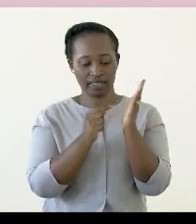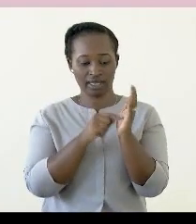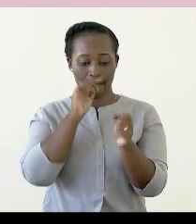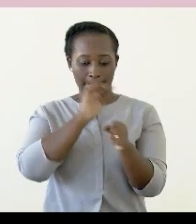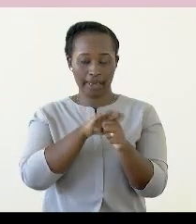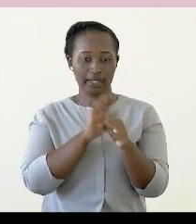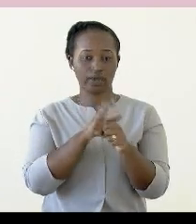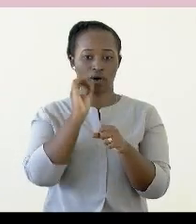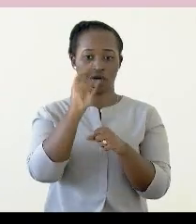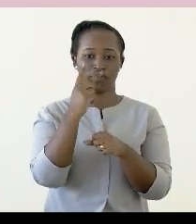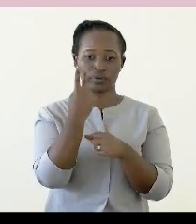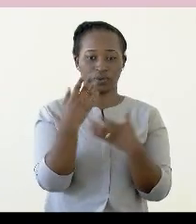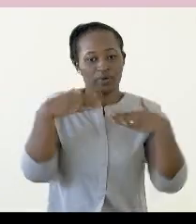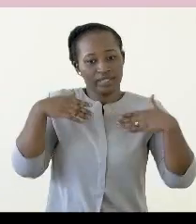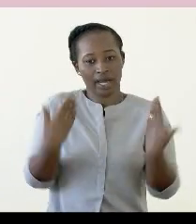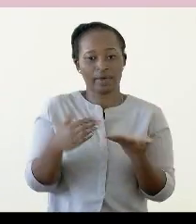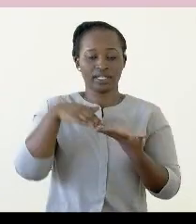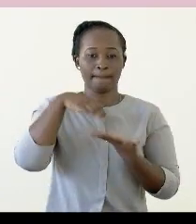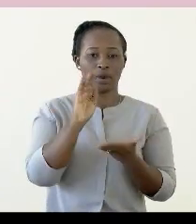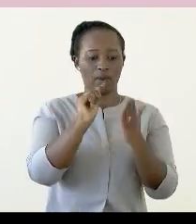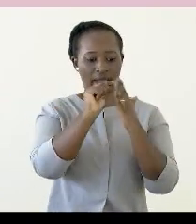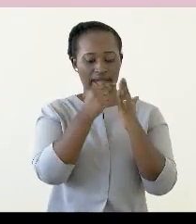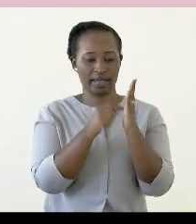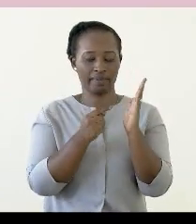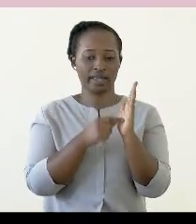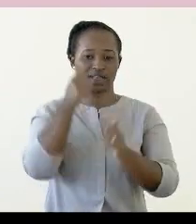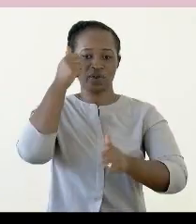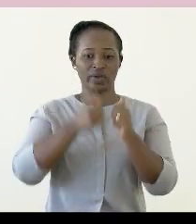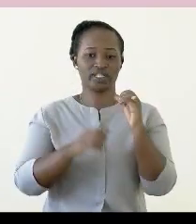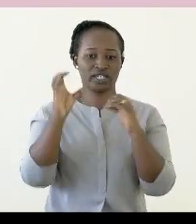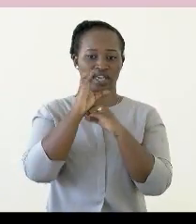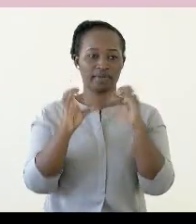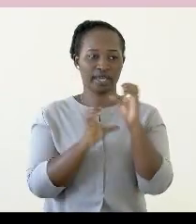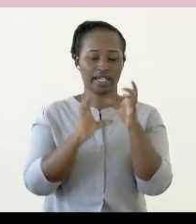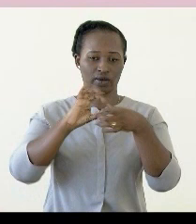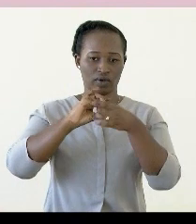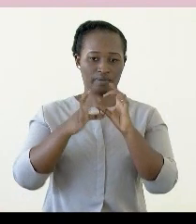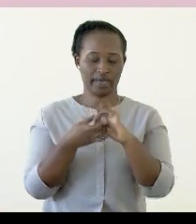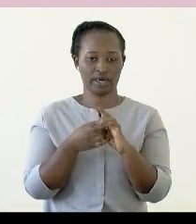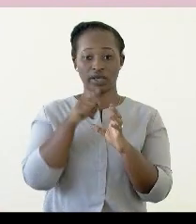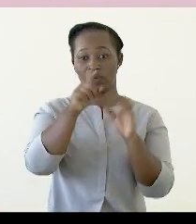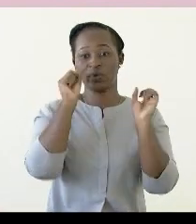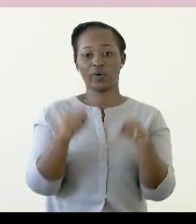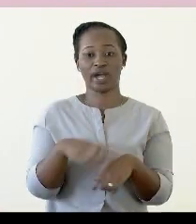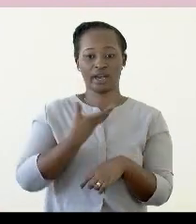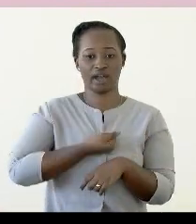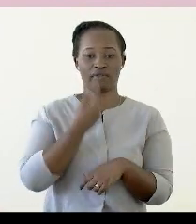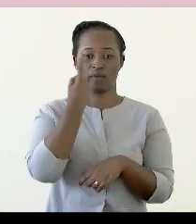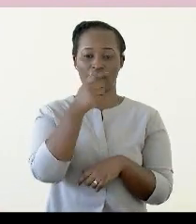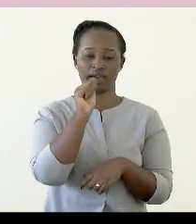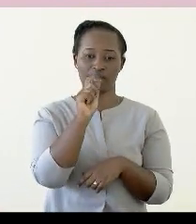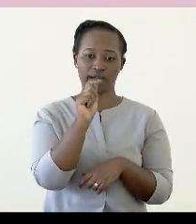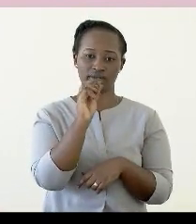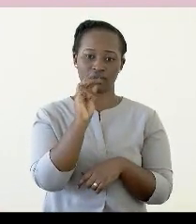which are chemically combined. You can have one atom and